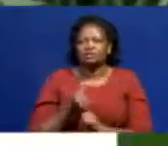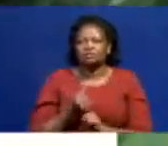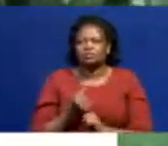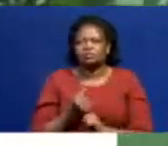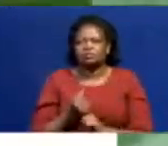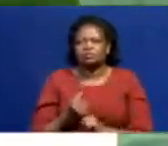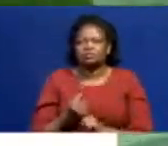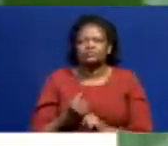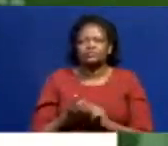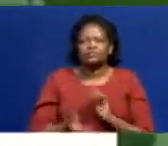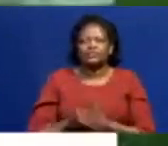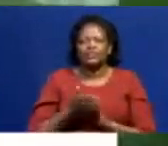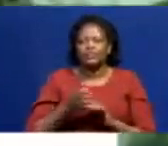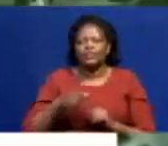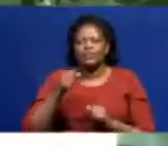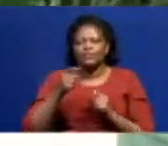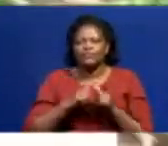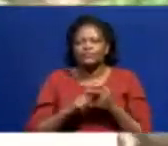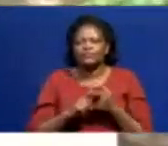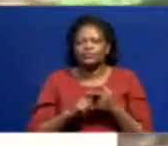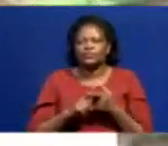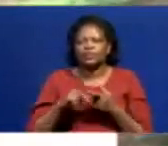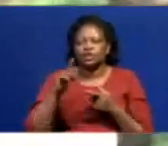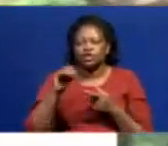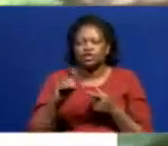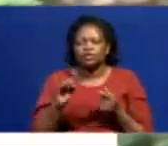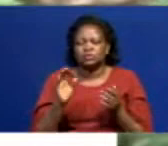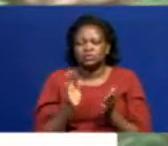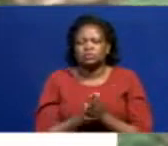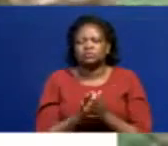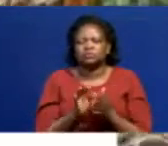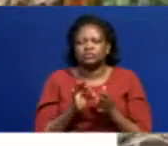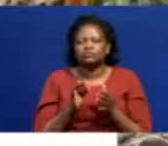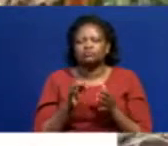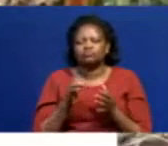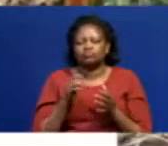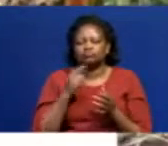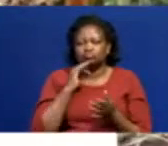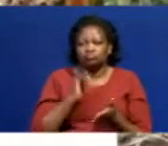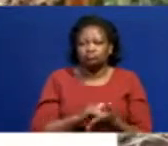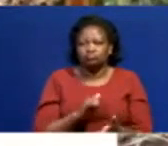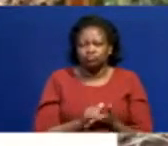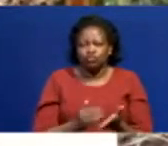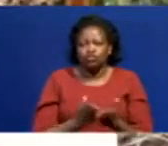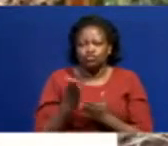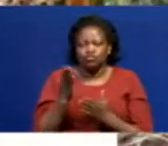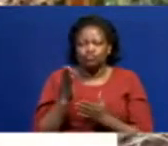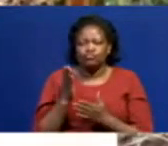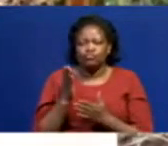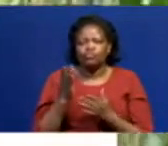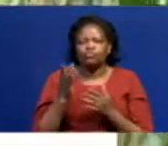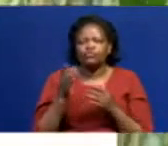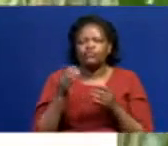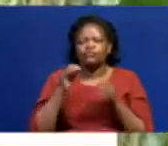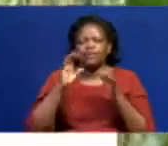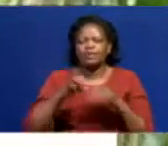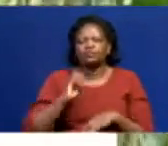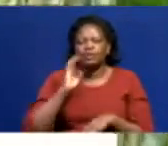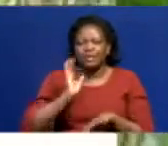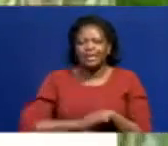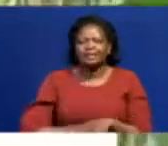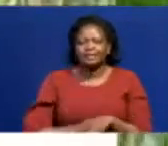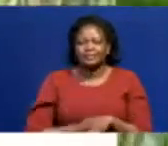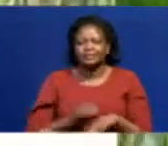of Kwik-Basket. Kyosk co-founder Rafael Afeda says through the platform, farmers will get